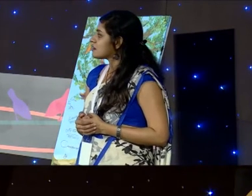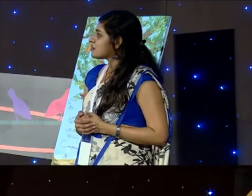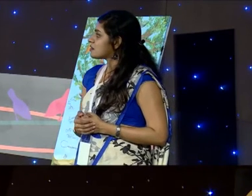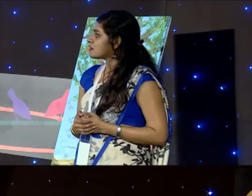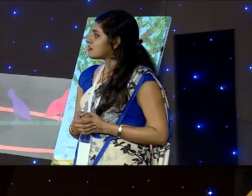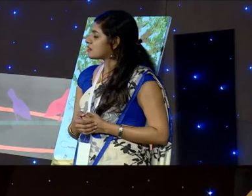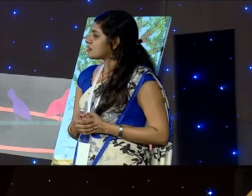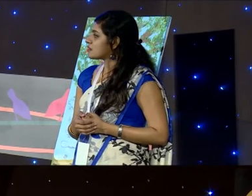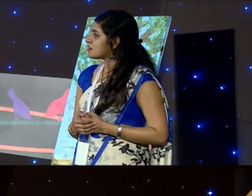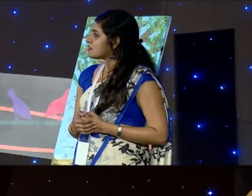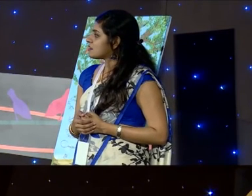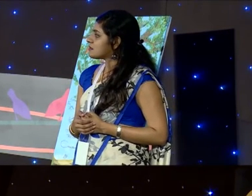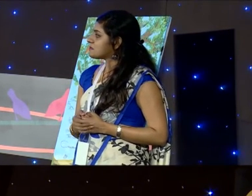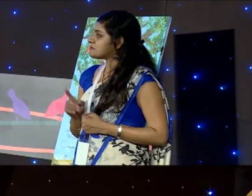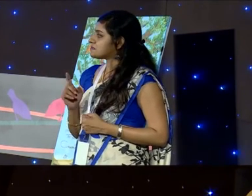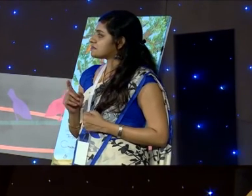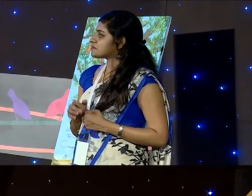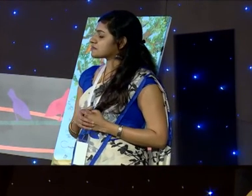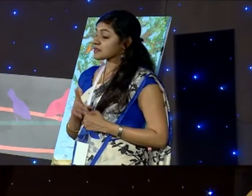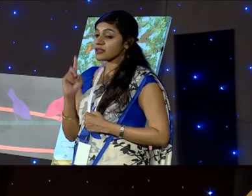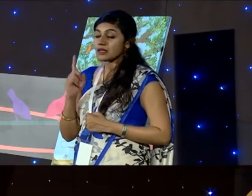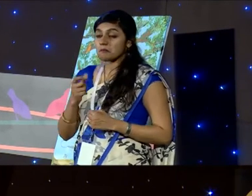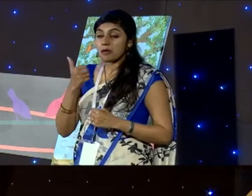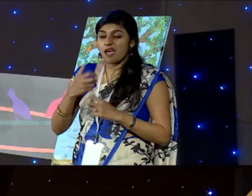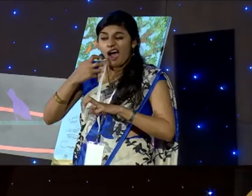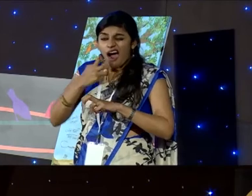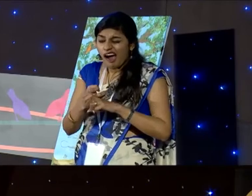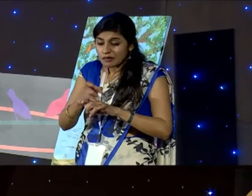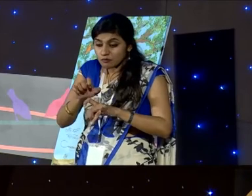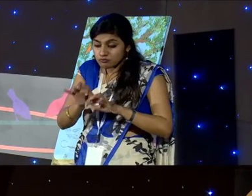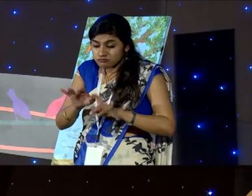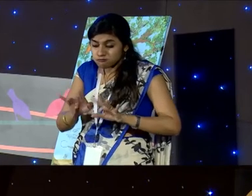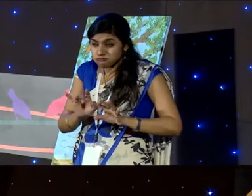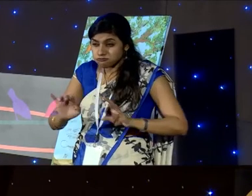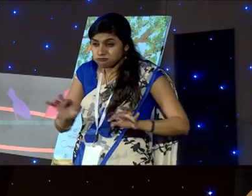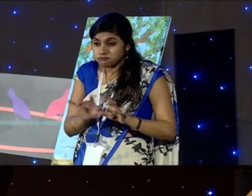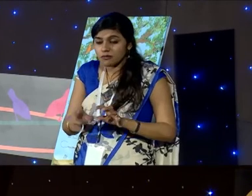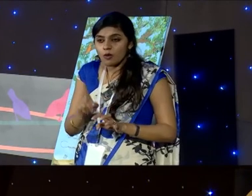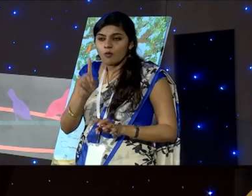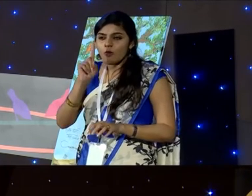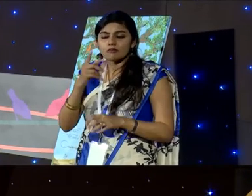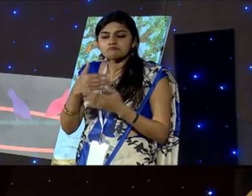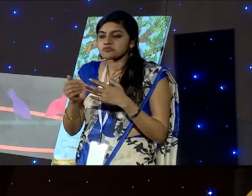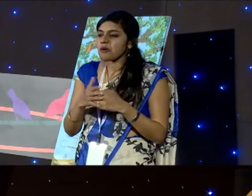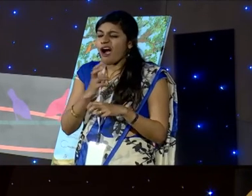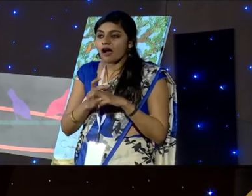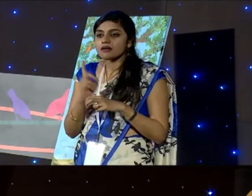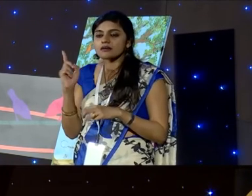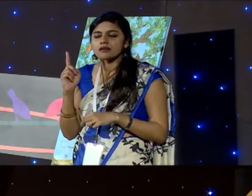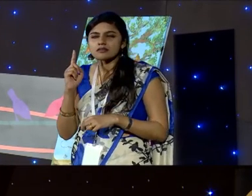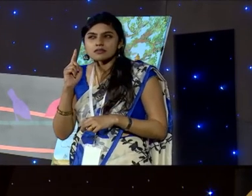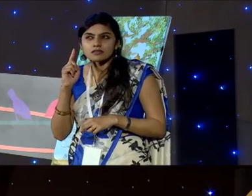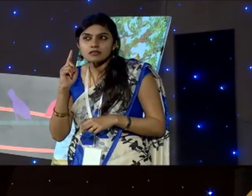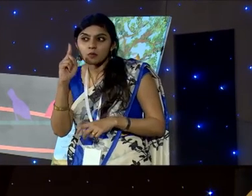10 notes, any chord, after just hearing it once, he can name every note in the chord. So his attention to detail